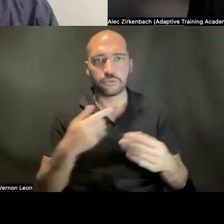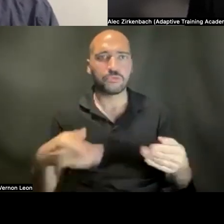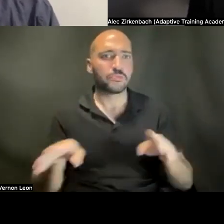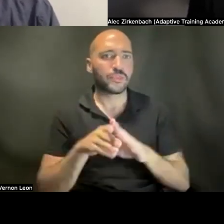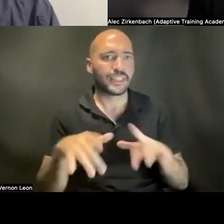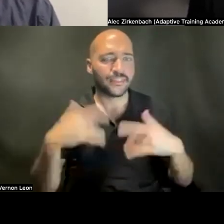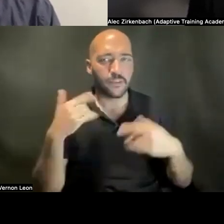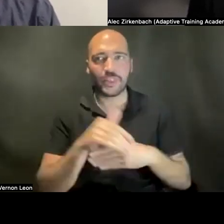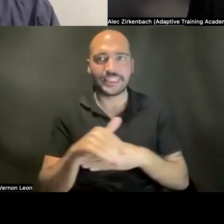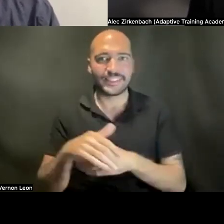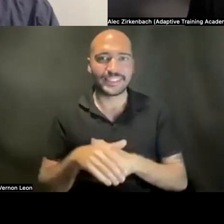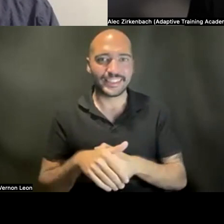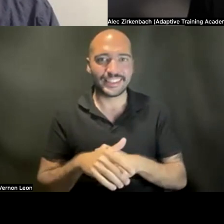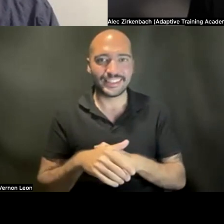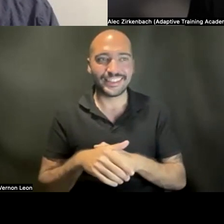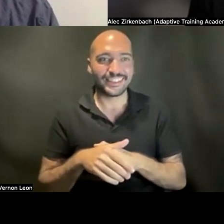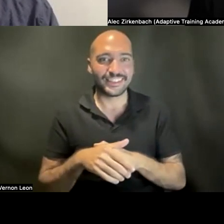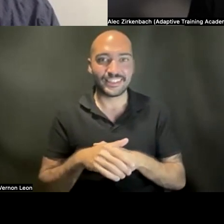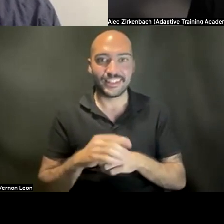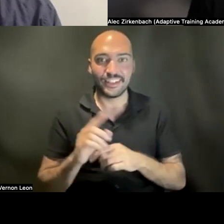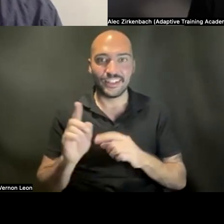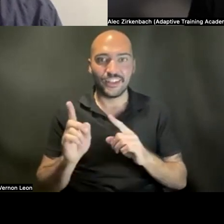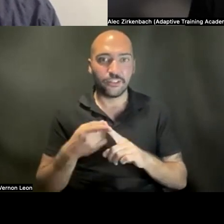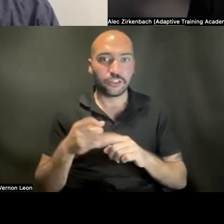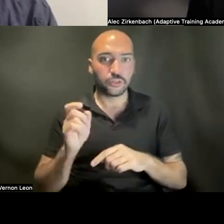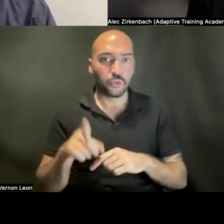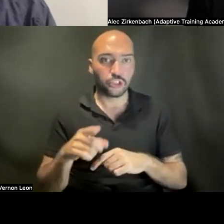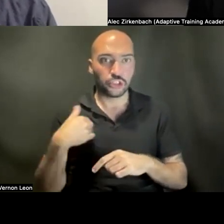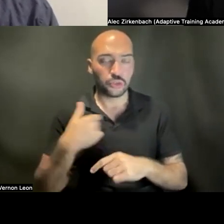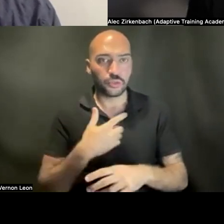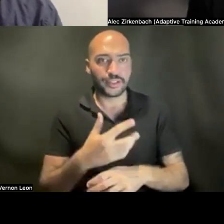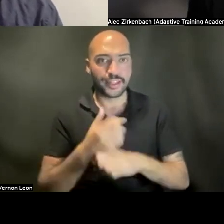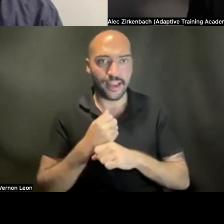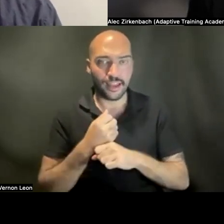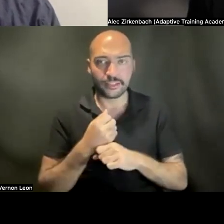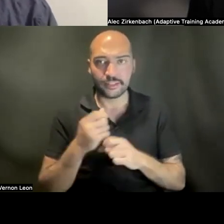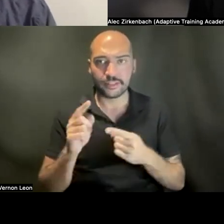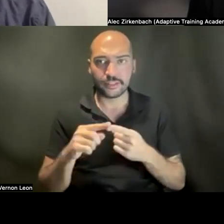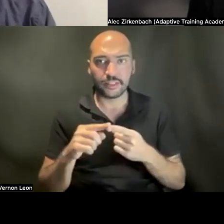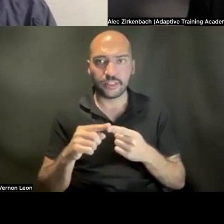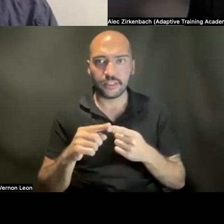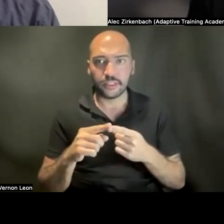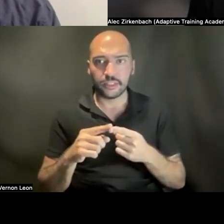this evening. The first question that we got was,